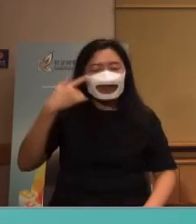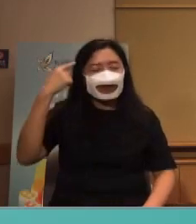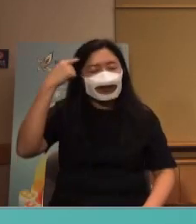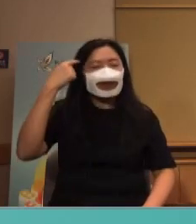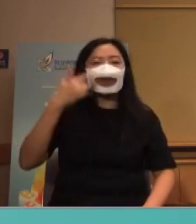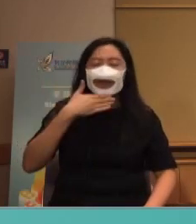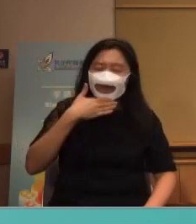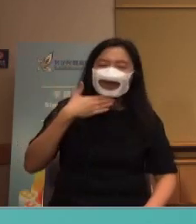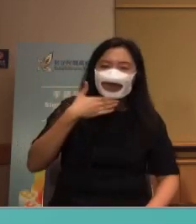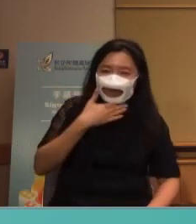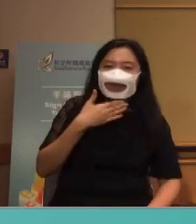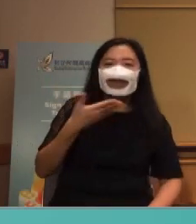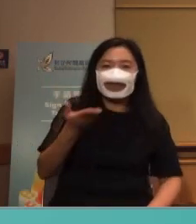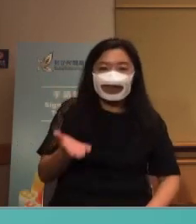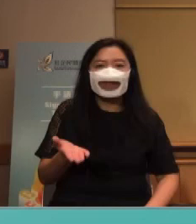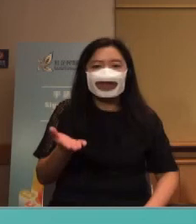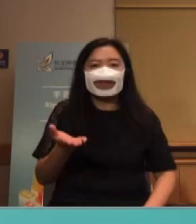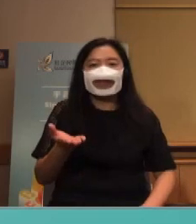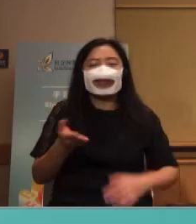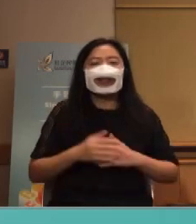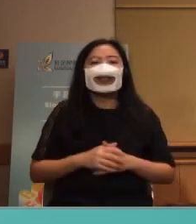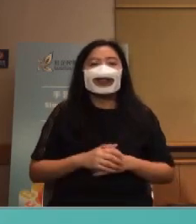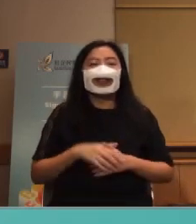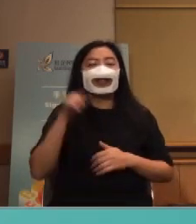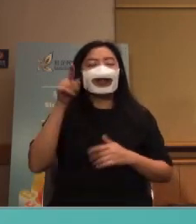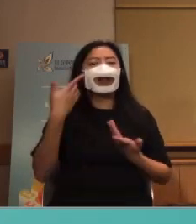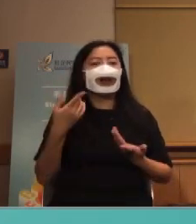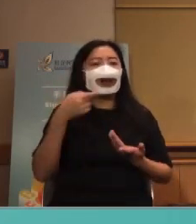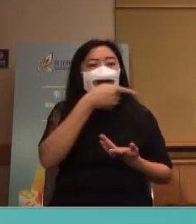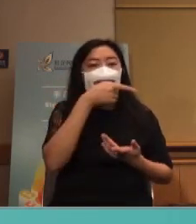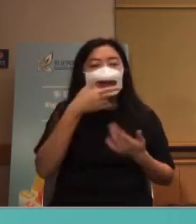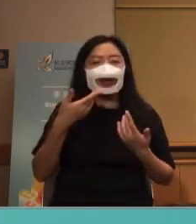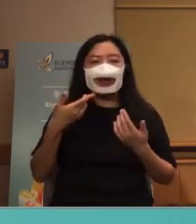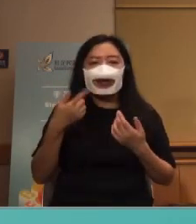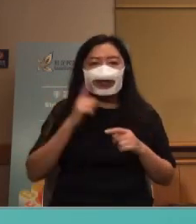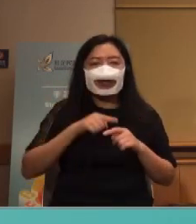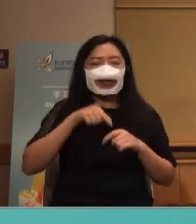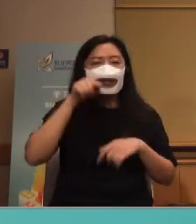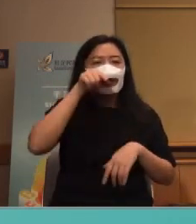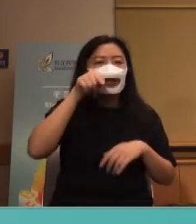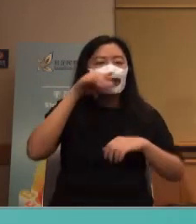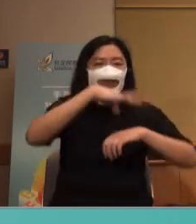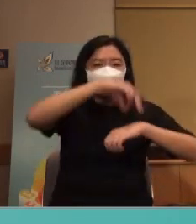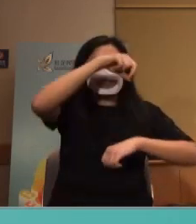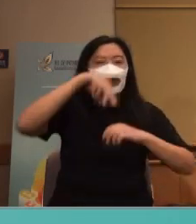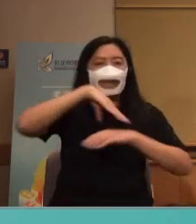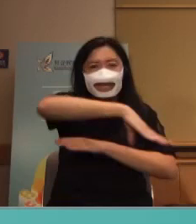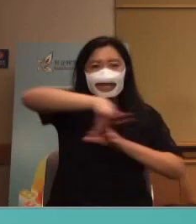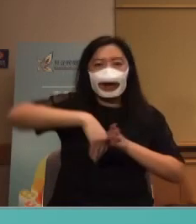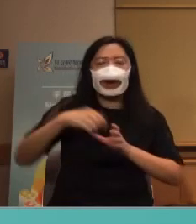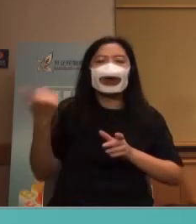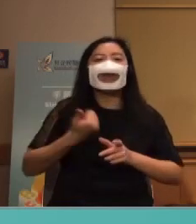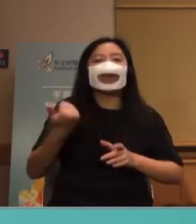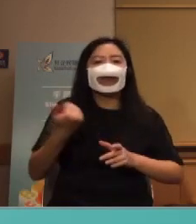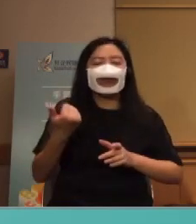inclusive, right, for everyone, and we want everyone to enjoy it. I tend to think when I hear conversations in Hong Kong, people above the